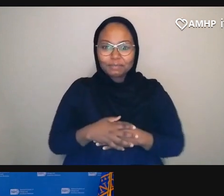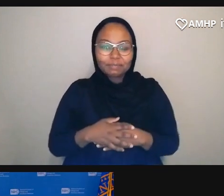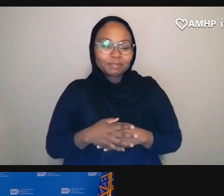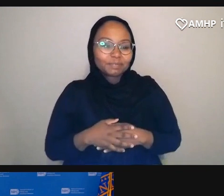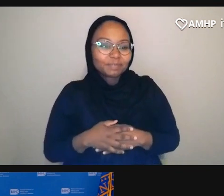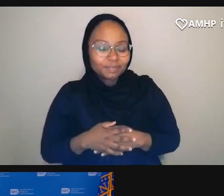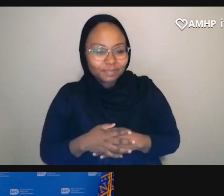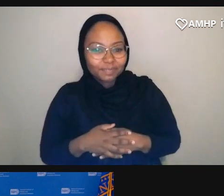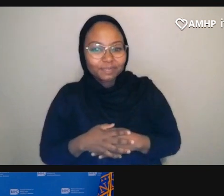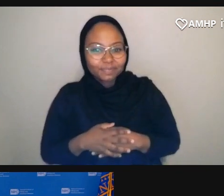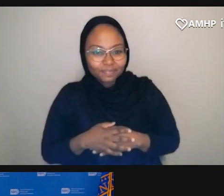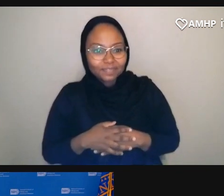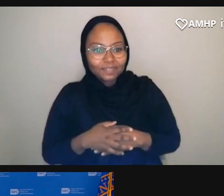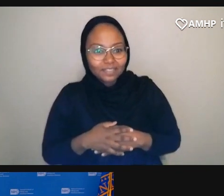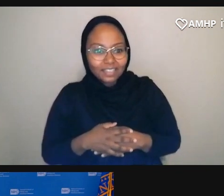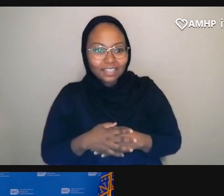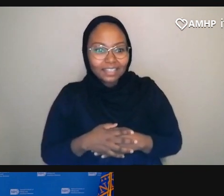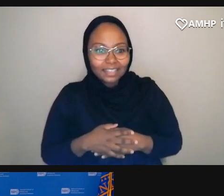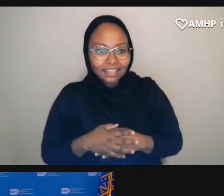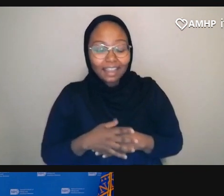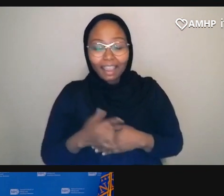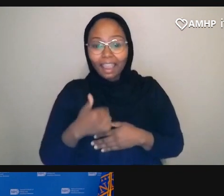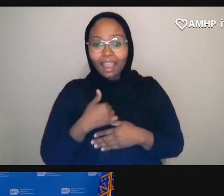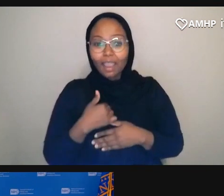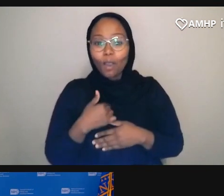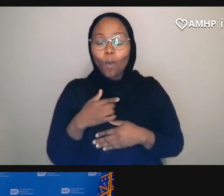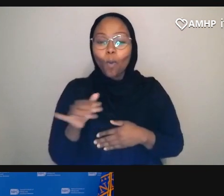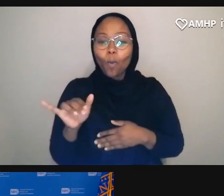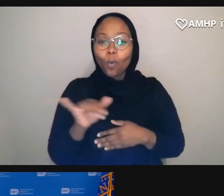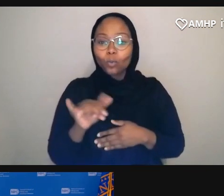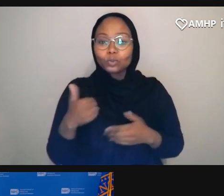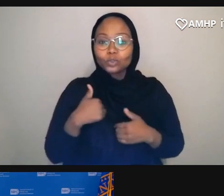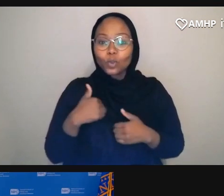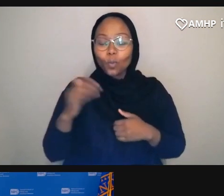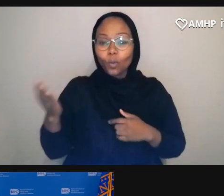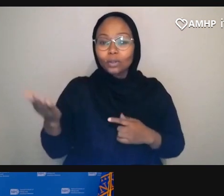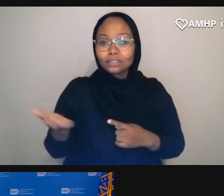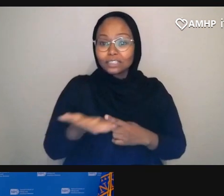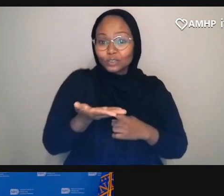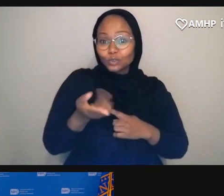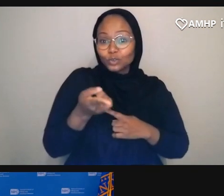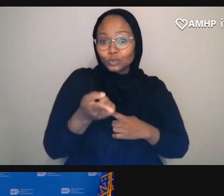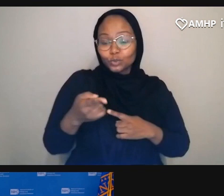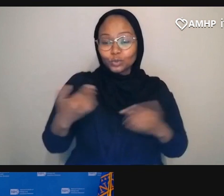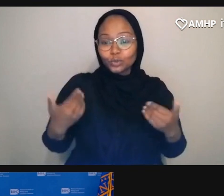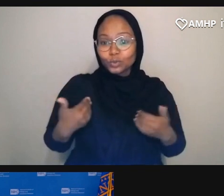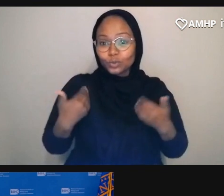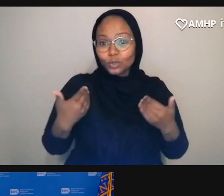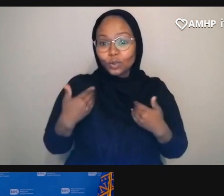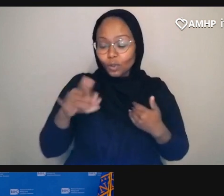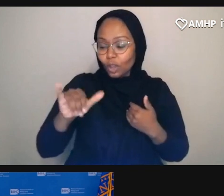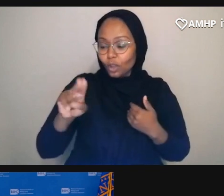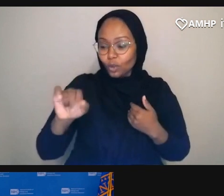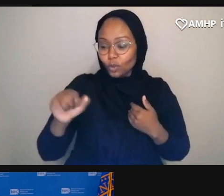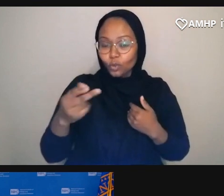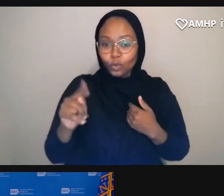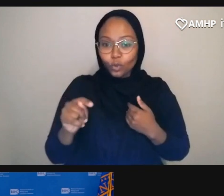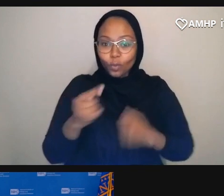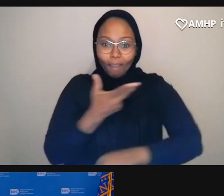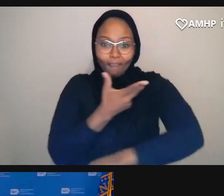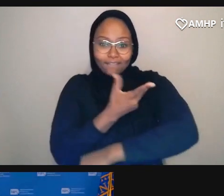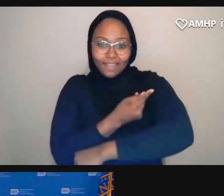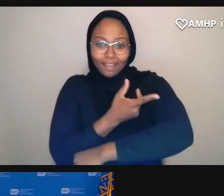Well, I'm pleased to also introduce you to the youth vaccine champions who will be addressing the questions to Dr.